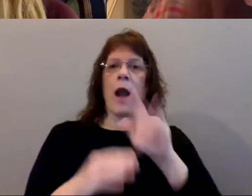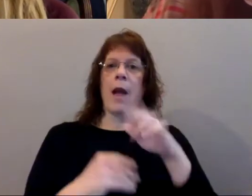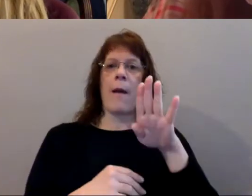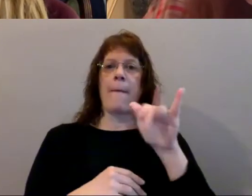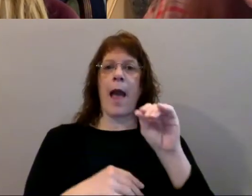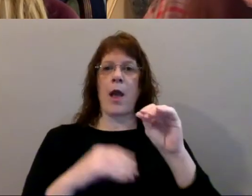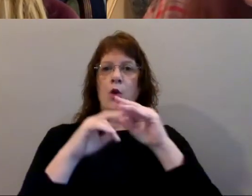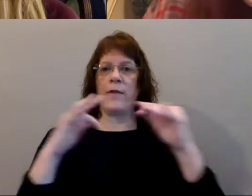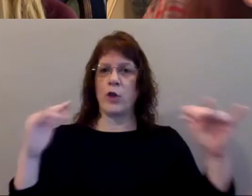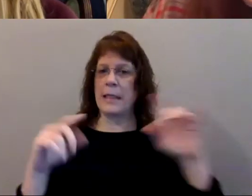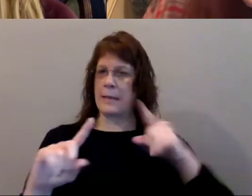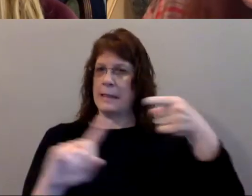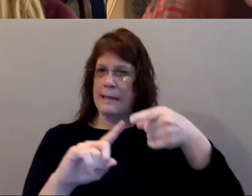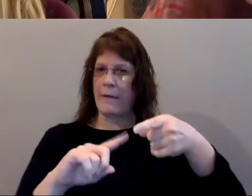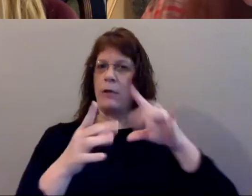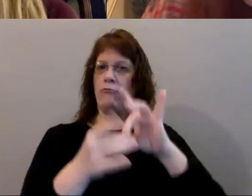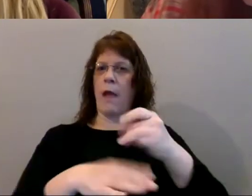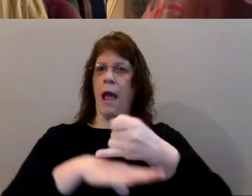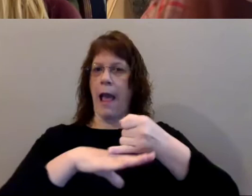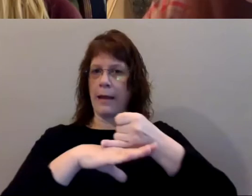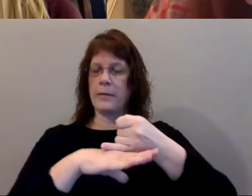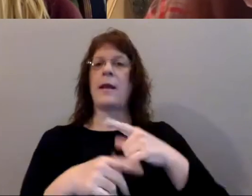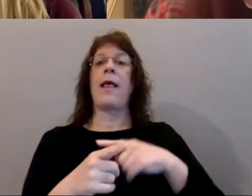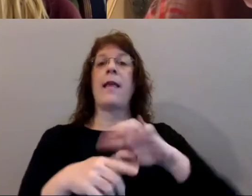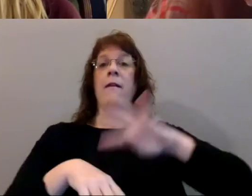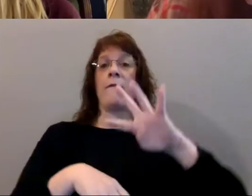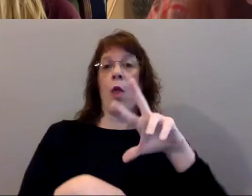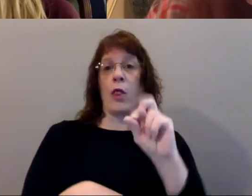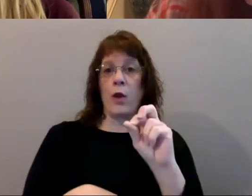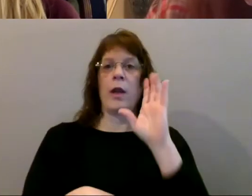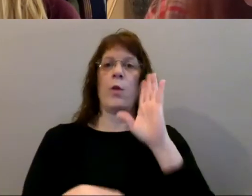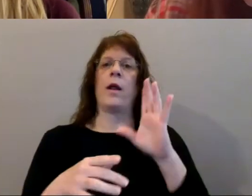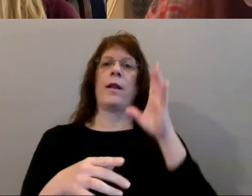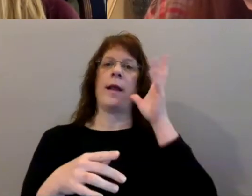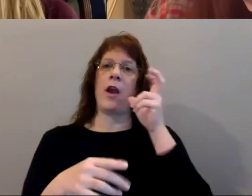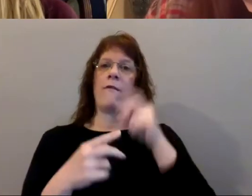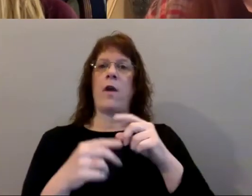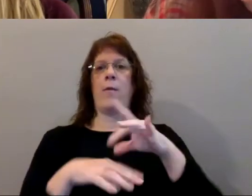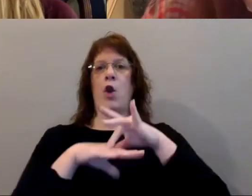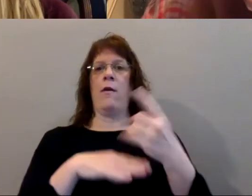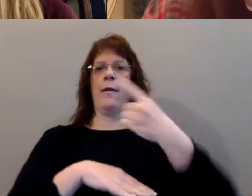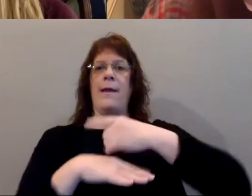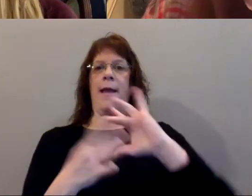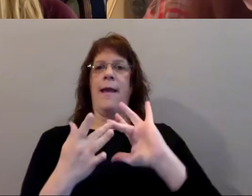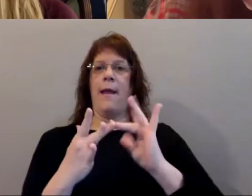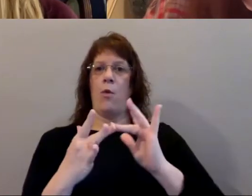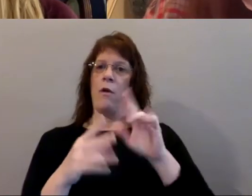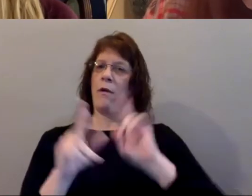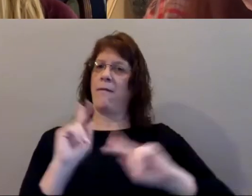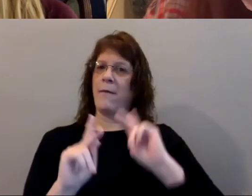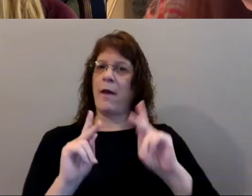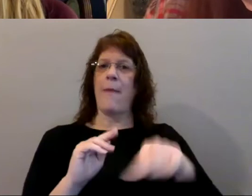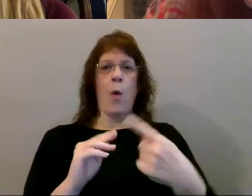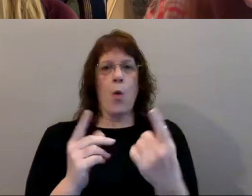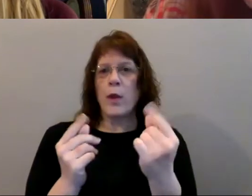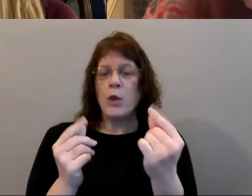on islands. And then at 4:30, we're going to be hearing from the Earth Day Network folks all about what they do and